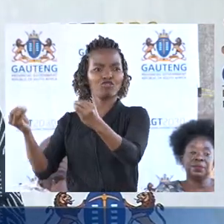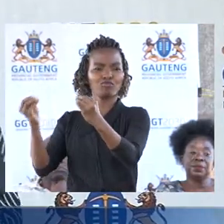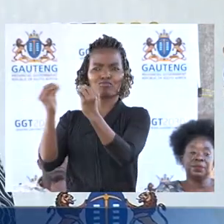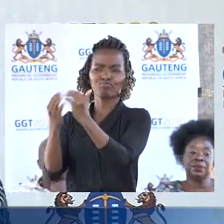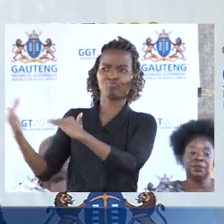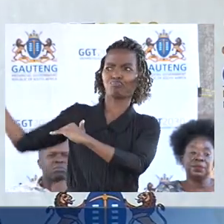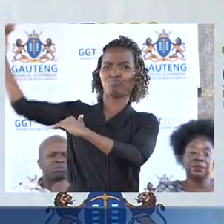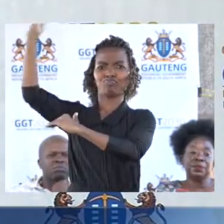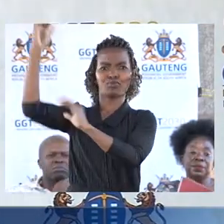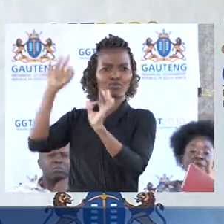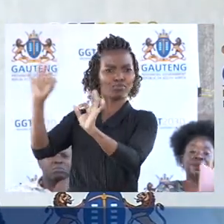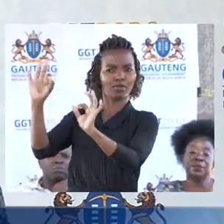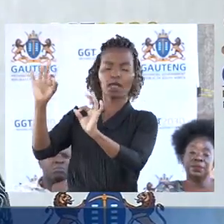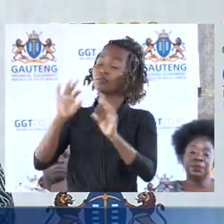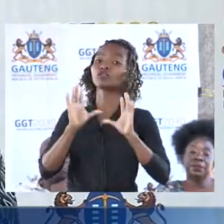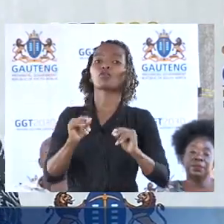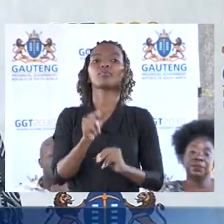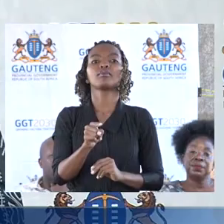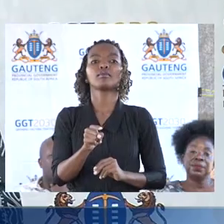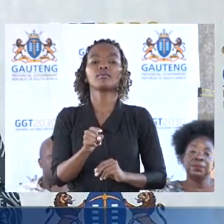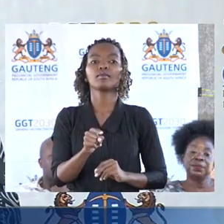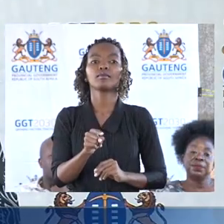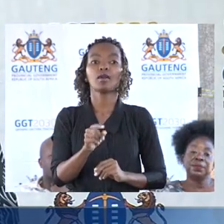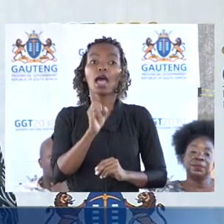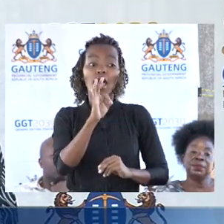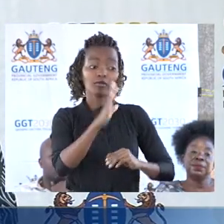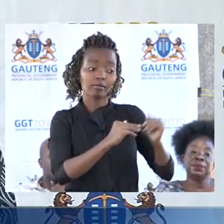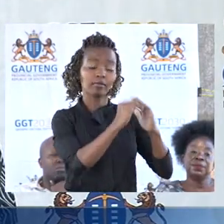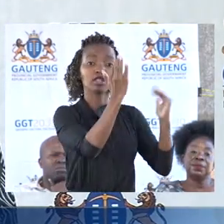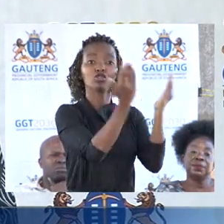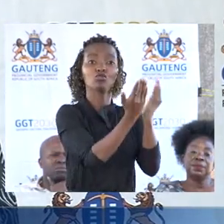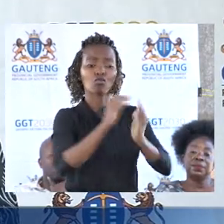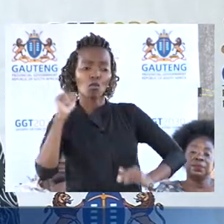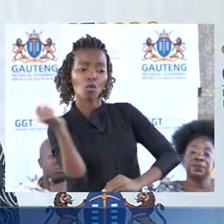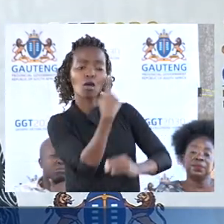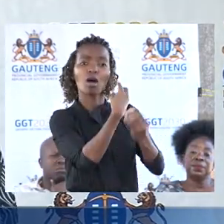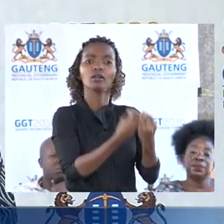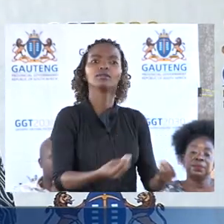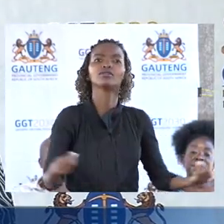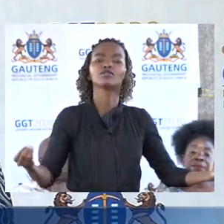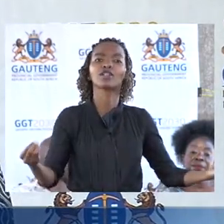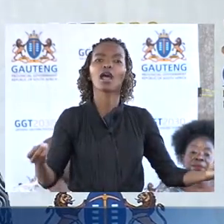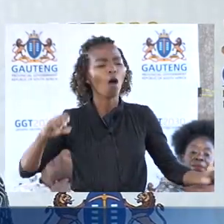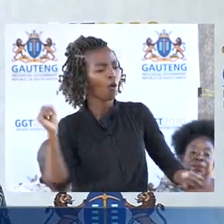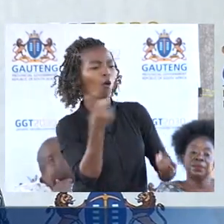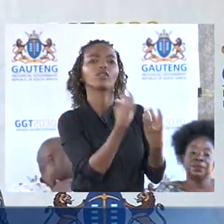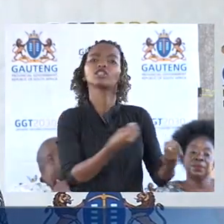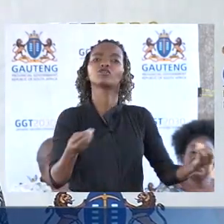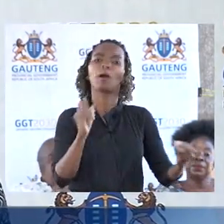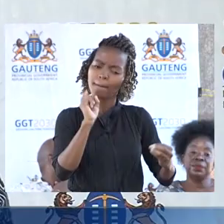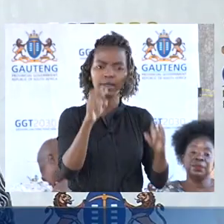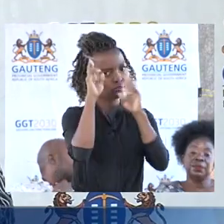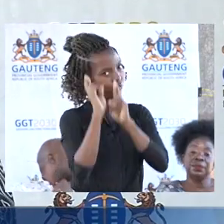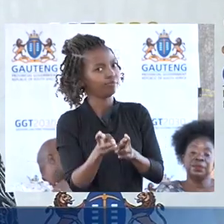It must come to an end. When you build a school for all our children must be